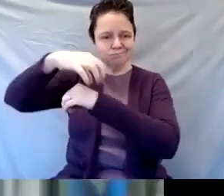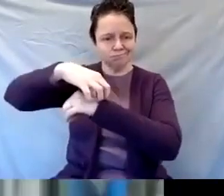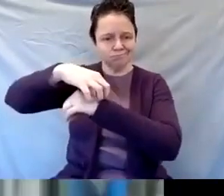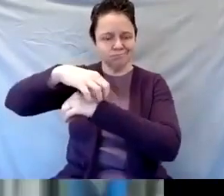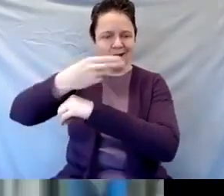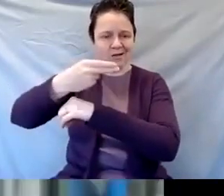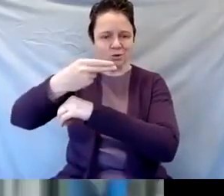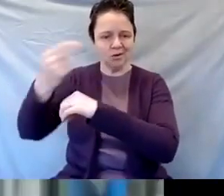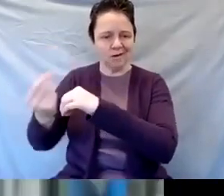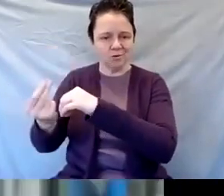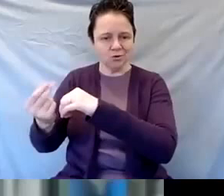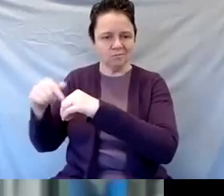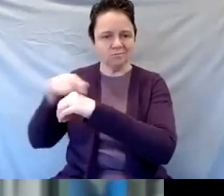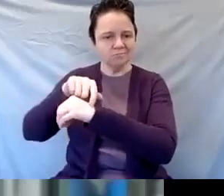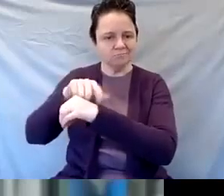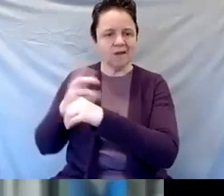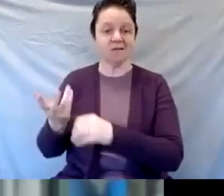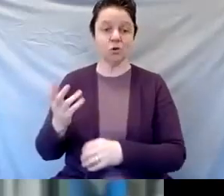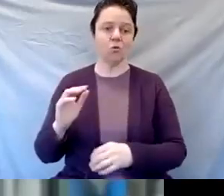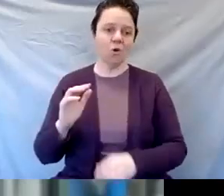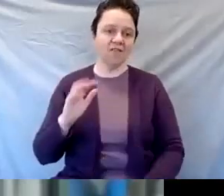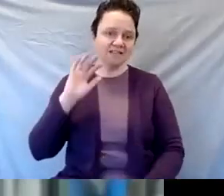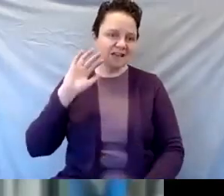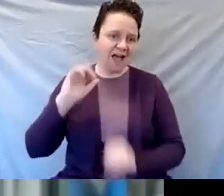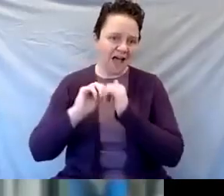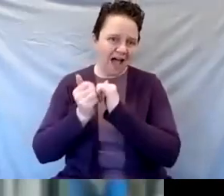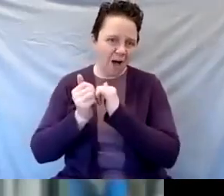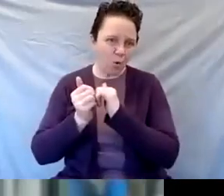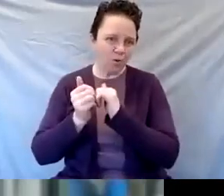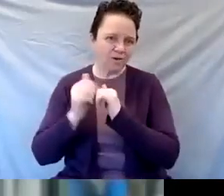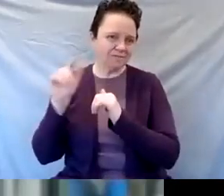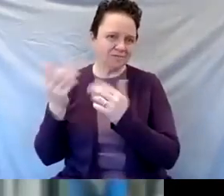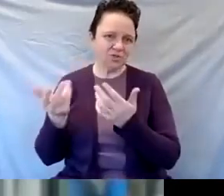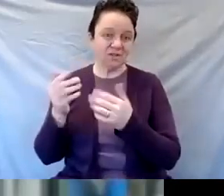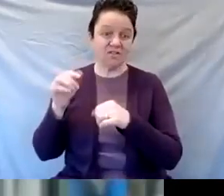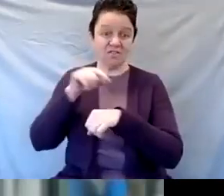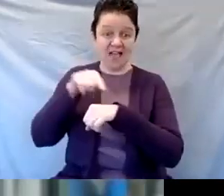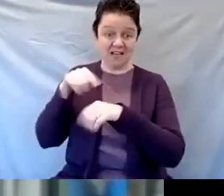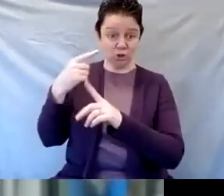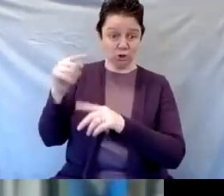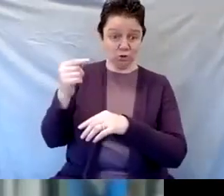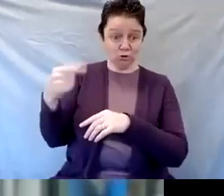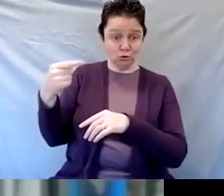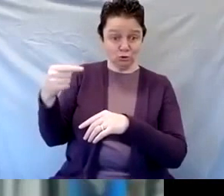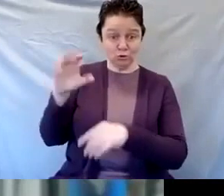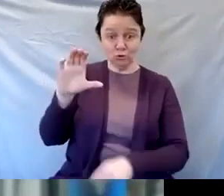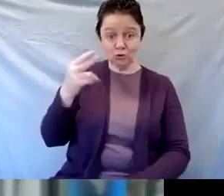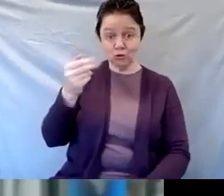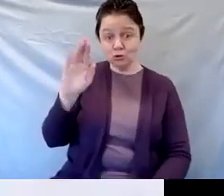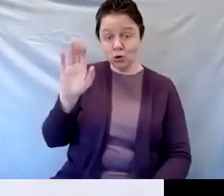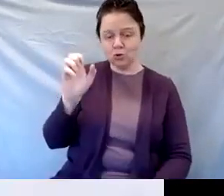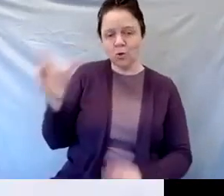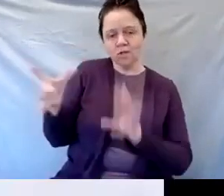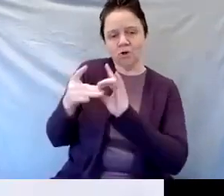And that's how water is always going to be seen. And so these charges here are going to attract other molecules. And so this is why we see